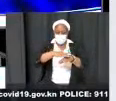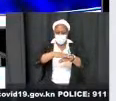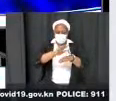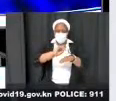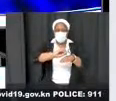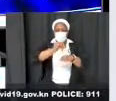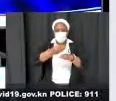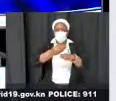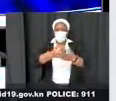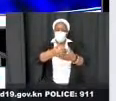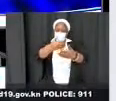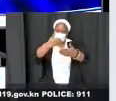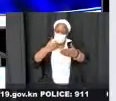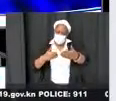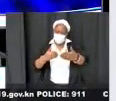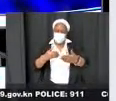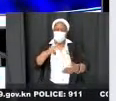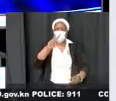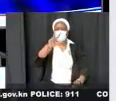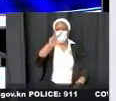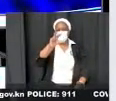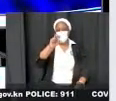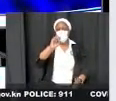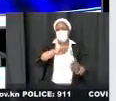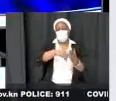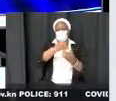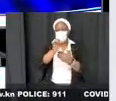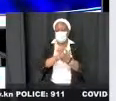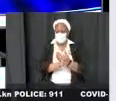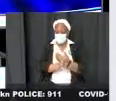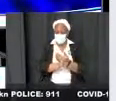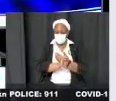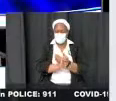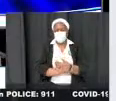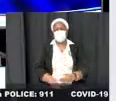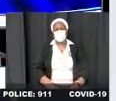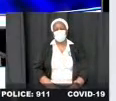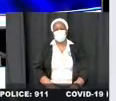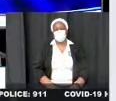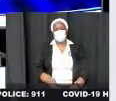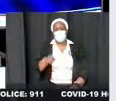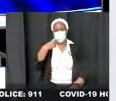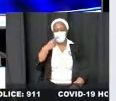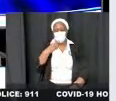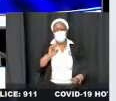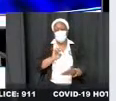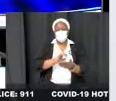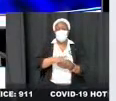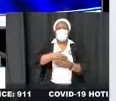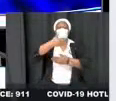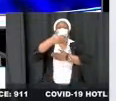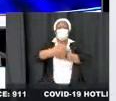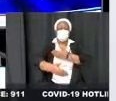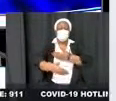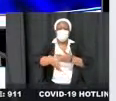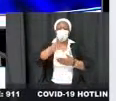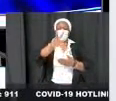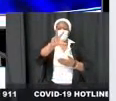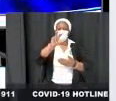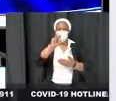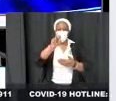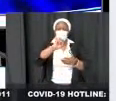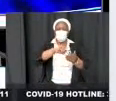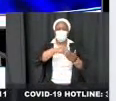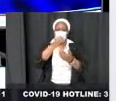July 2nd NEOC COVID-19 press briefing, Medical Chief of Staff at the Joseph N. France General Hospital, Dr. Camel